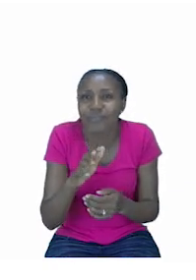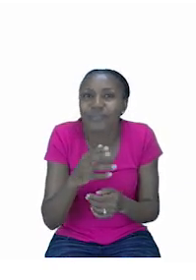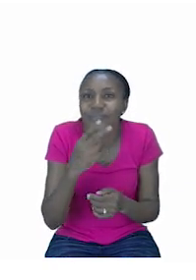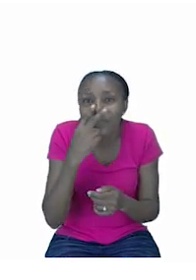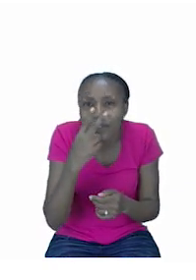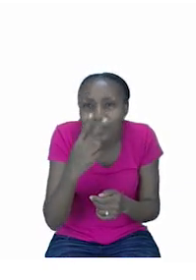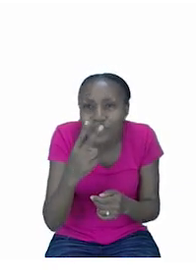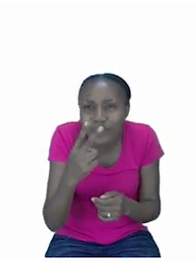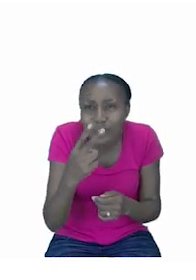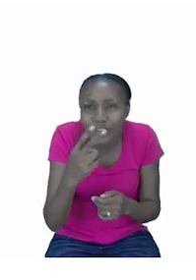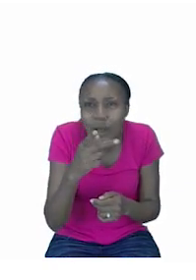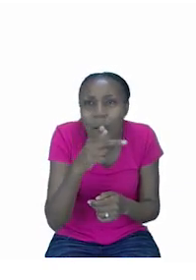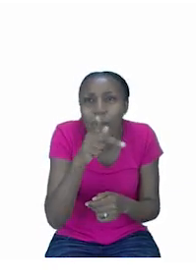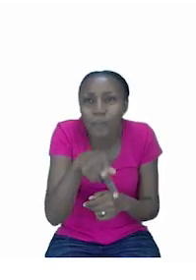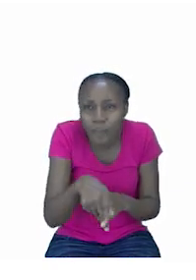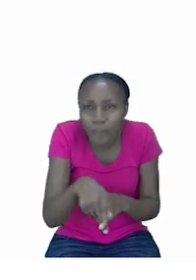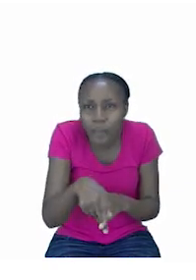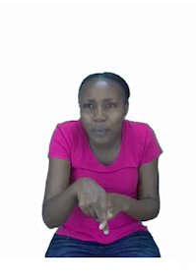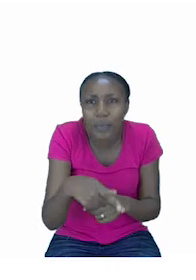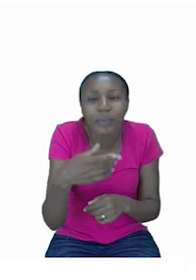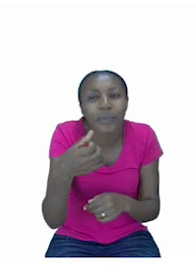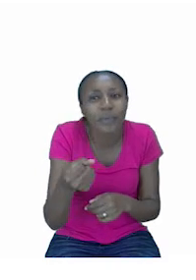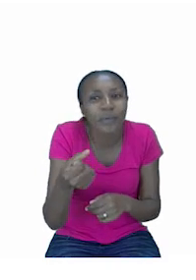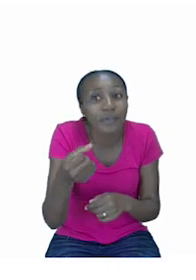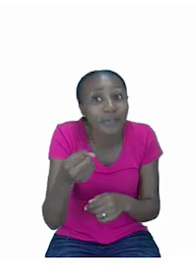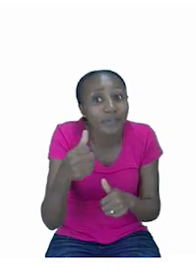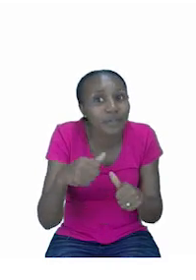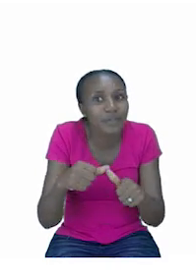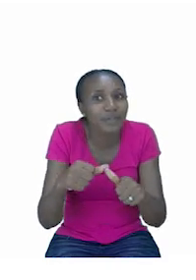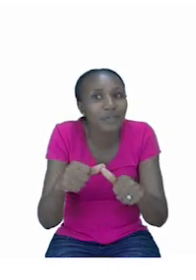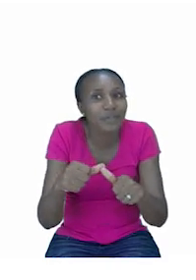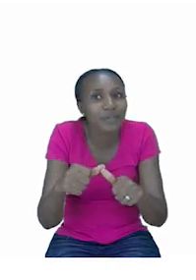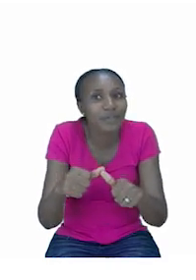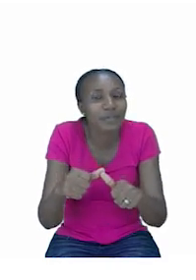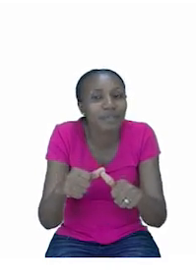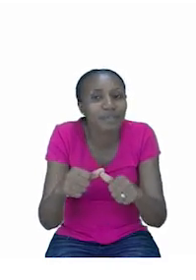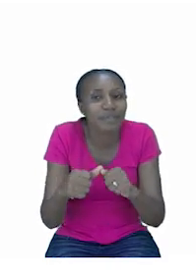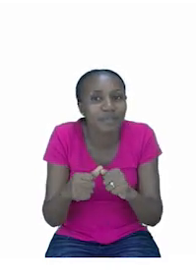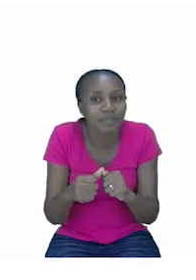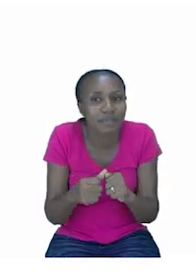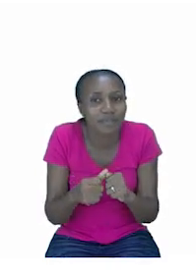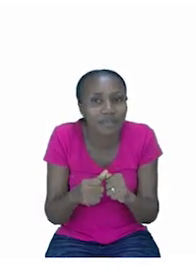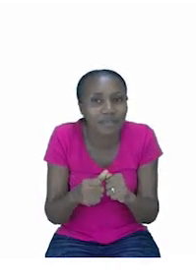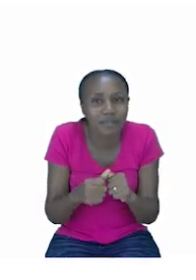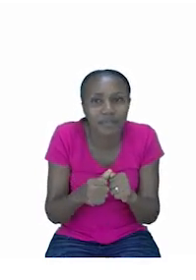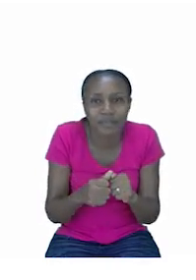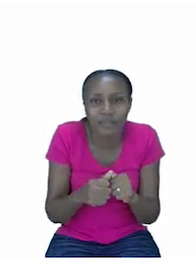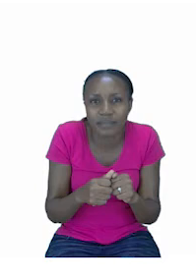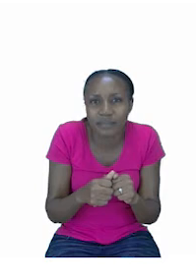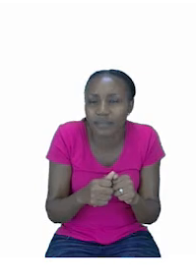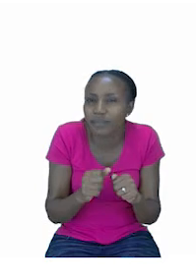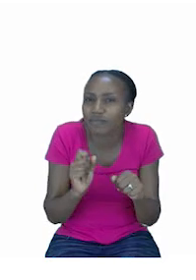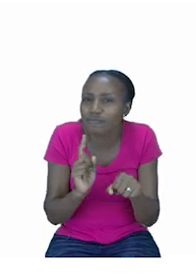our pronouns, but this time we're going to do it a little bit differently. There are 3 things that we need